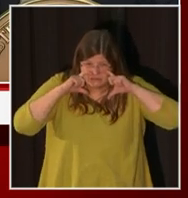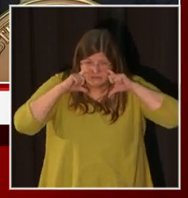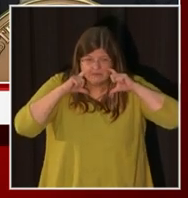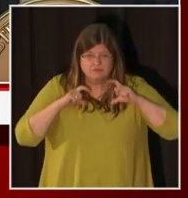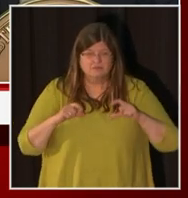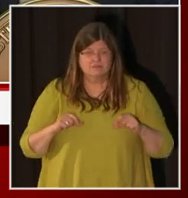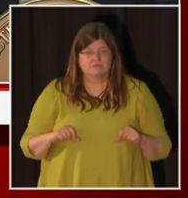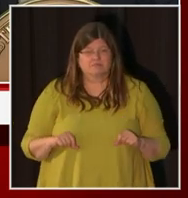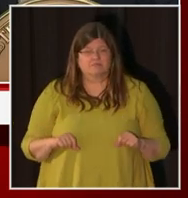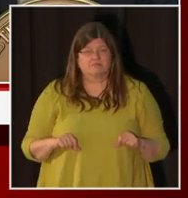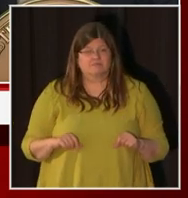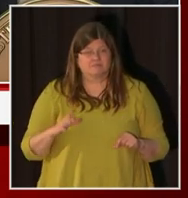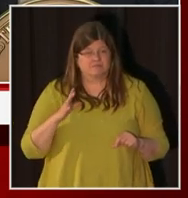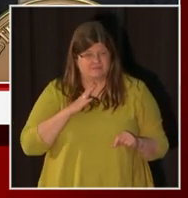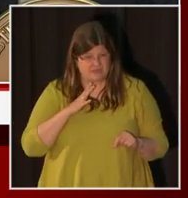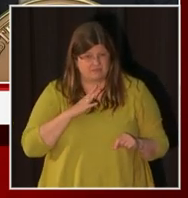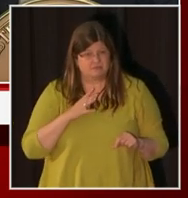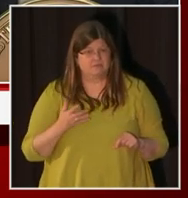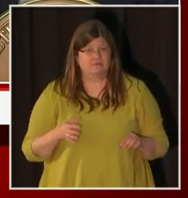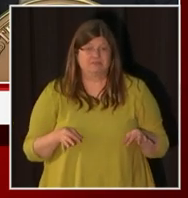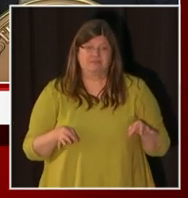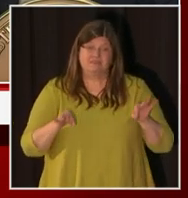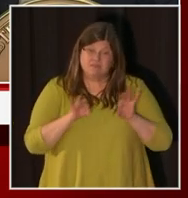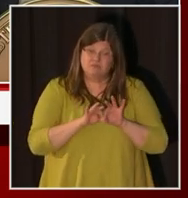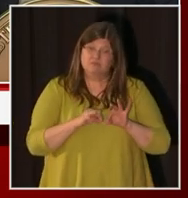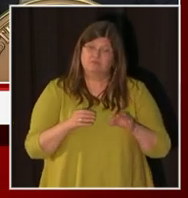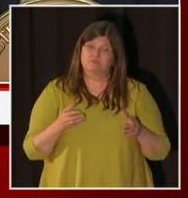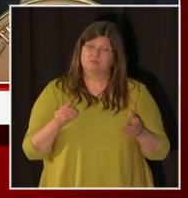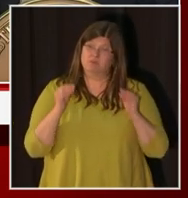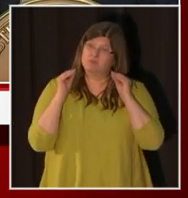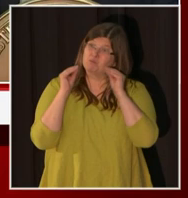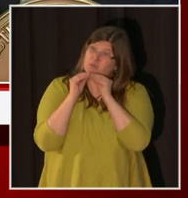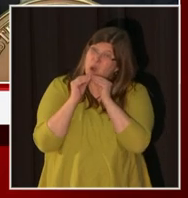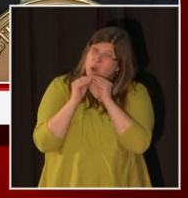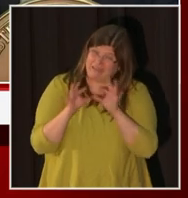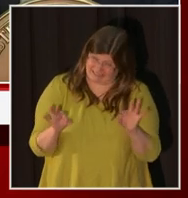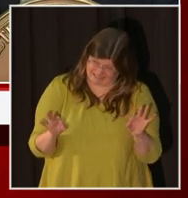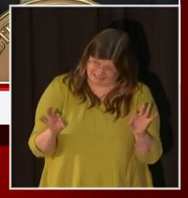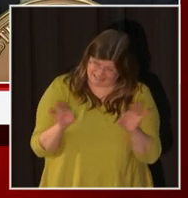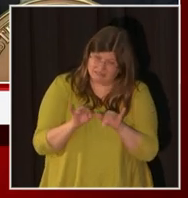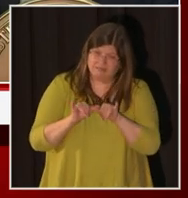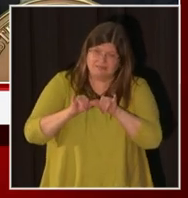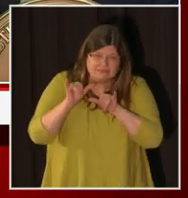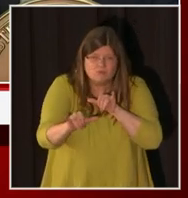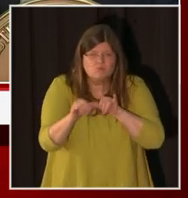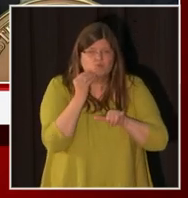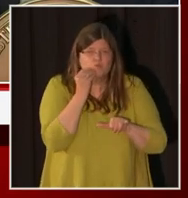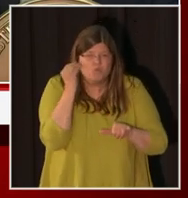for staying at home. So let us, while we know